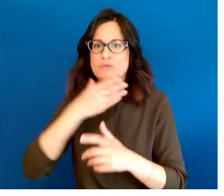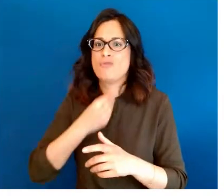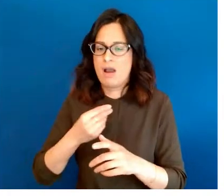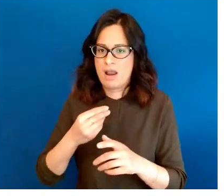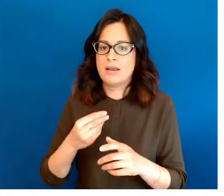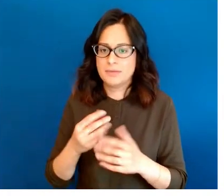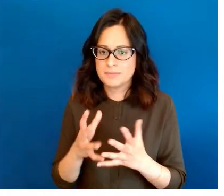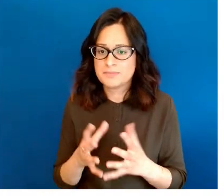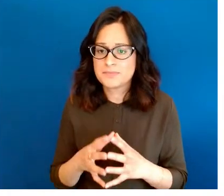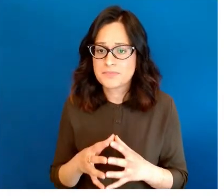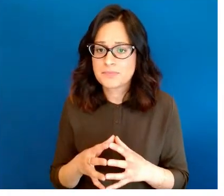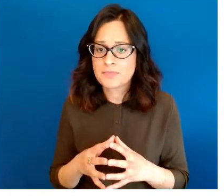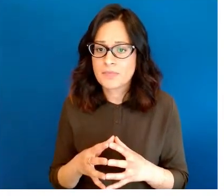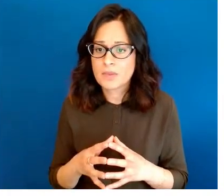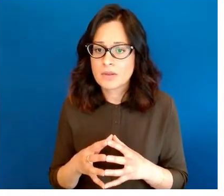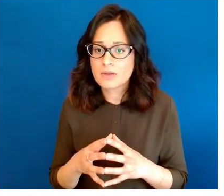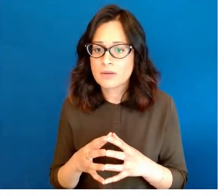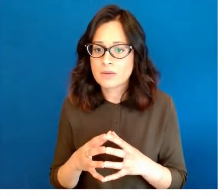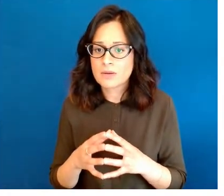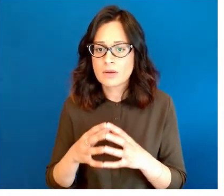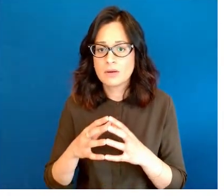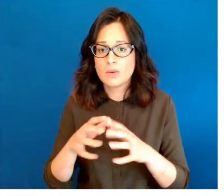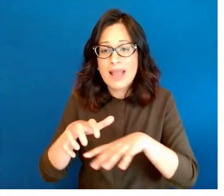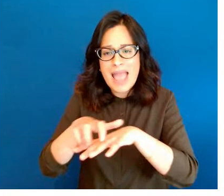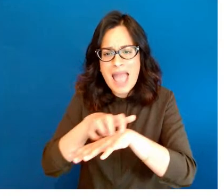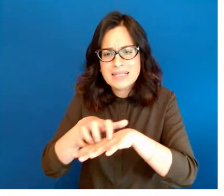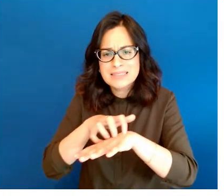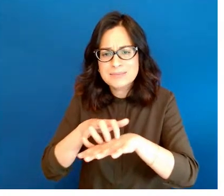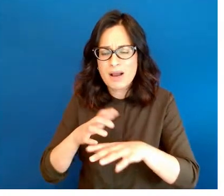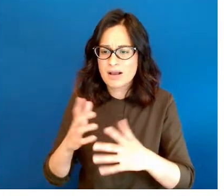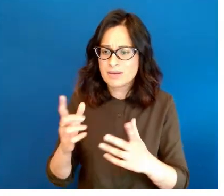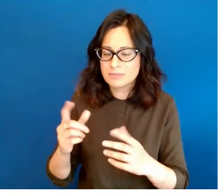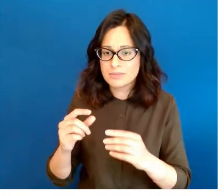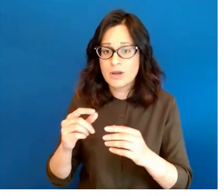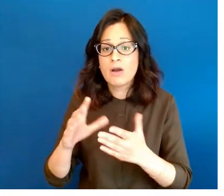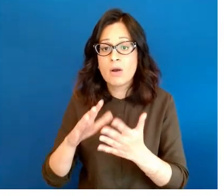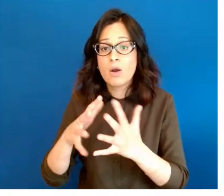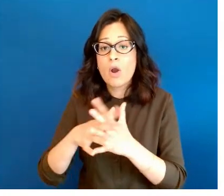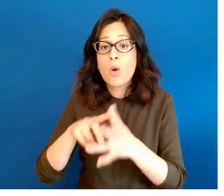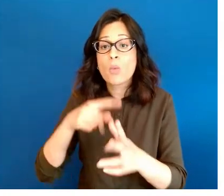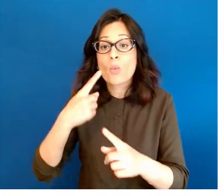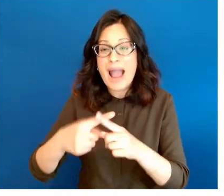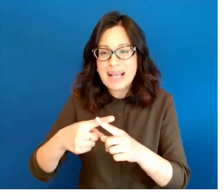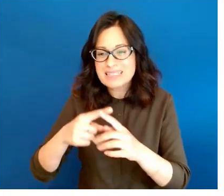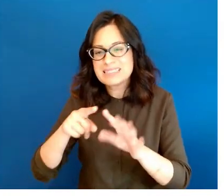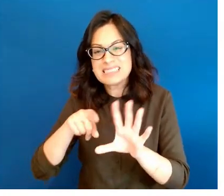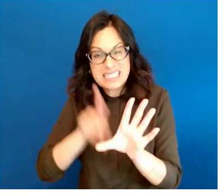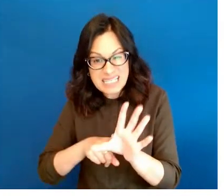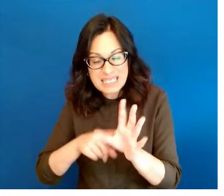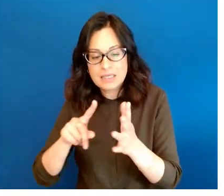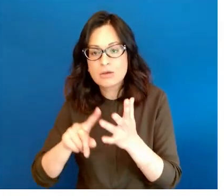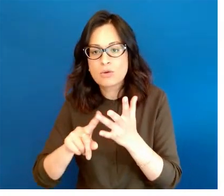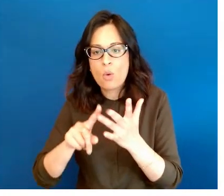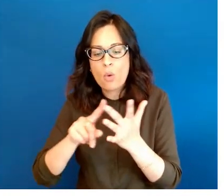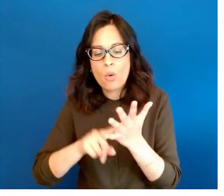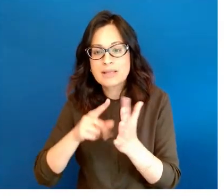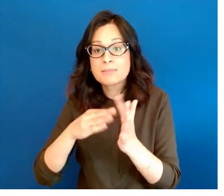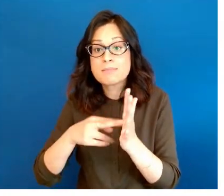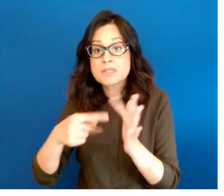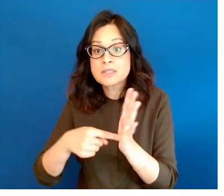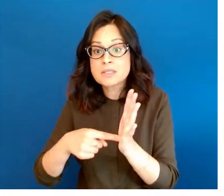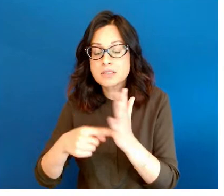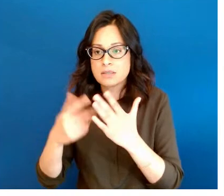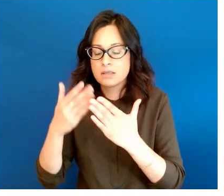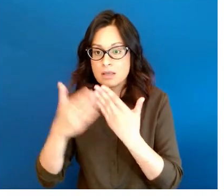Managing the eczema, a thick layer of waxy ointment. Now, as well as providing the barrier to